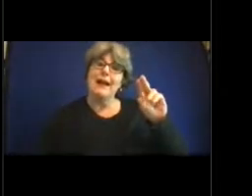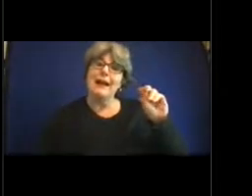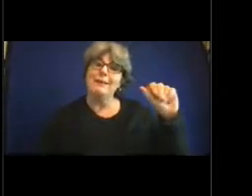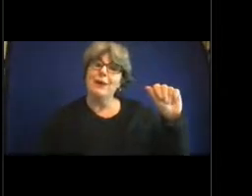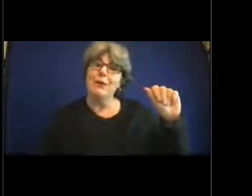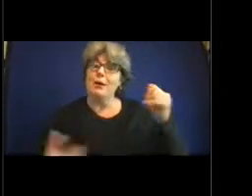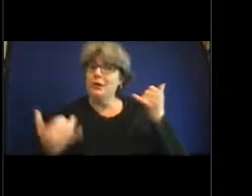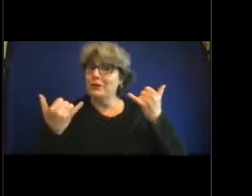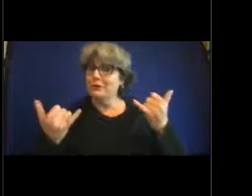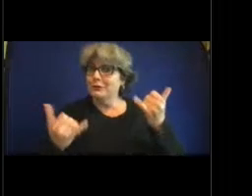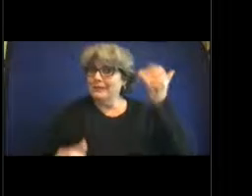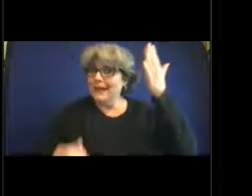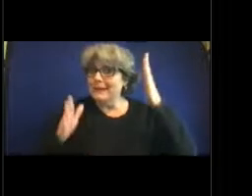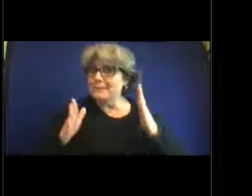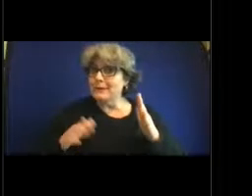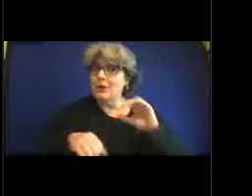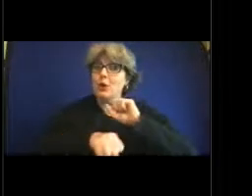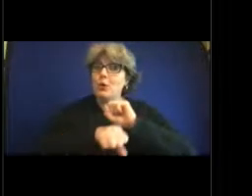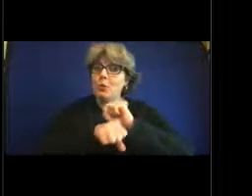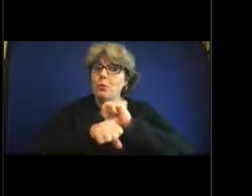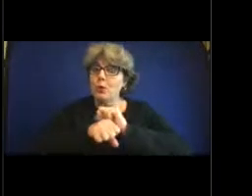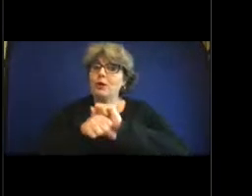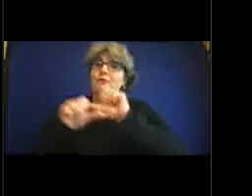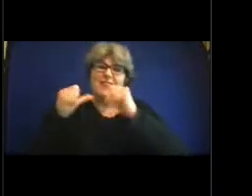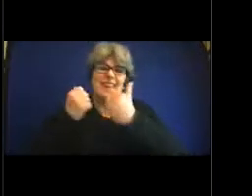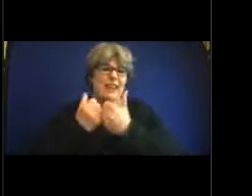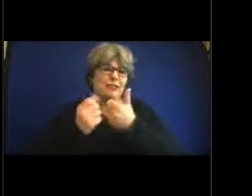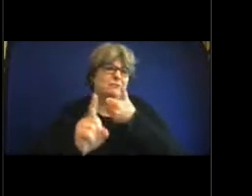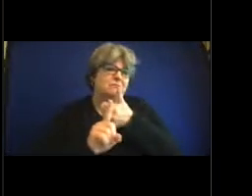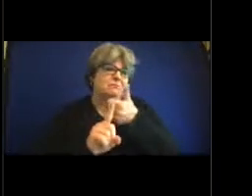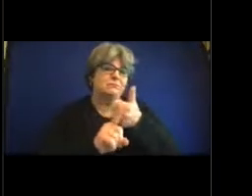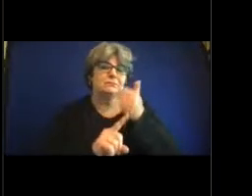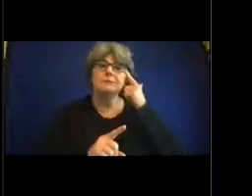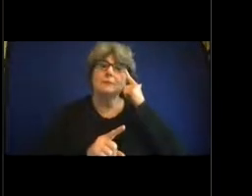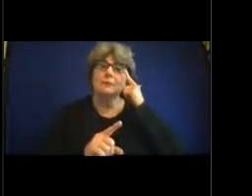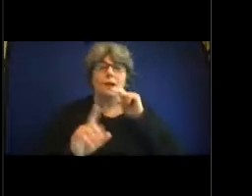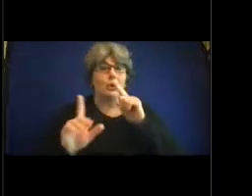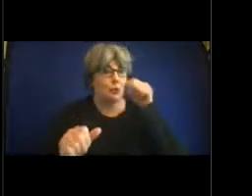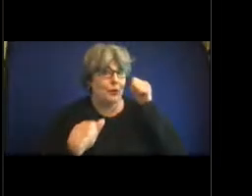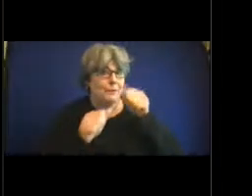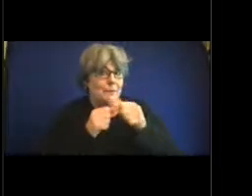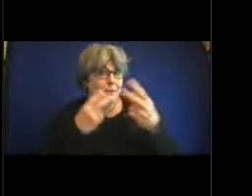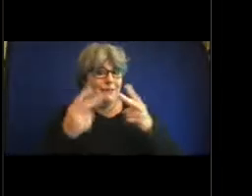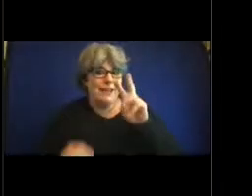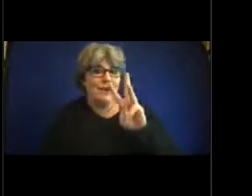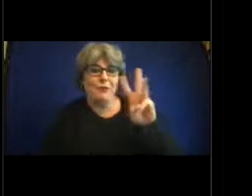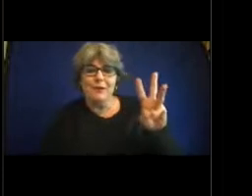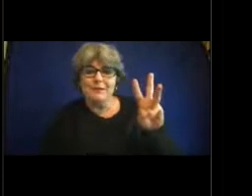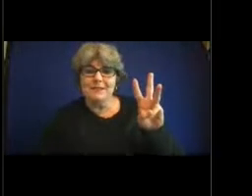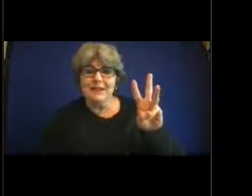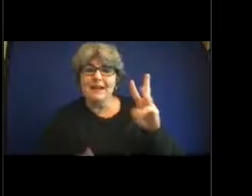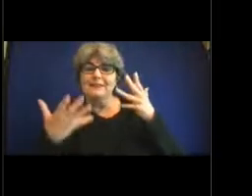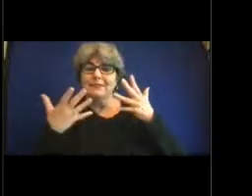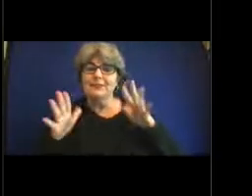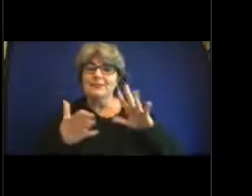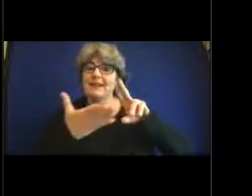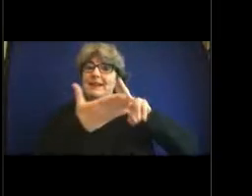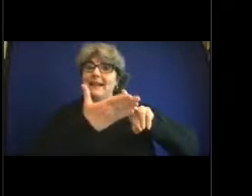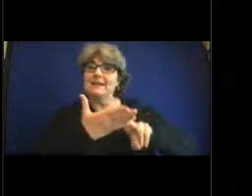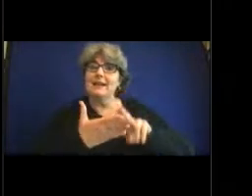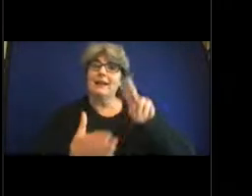you're going to hear from today work for some part of the agency. Don't forget to visit our website after the webinar and sign up for the